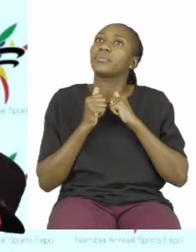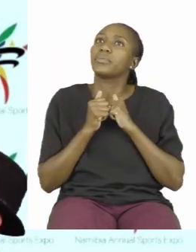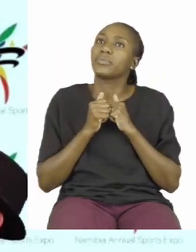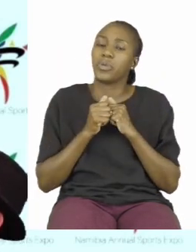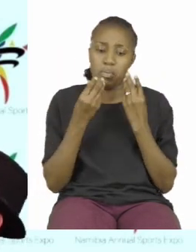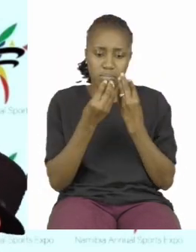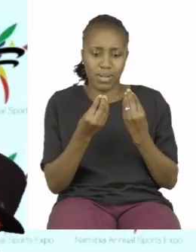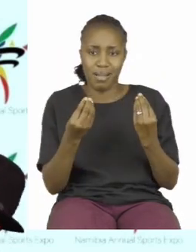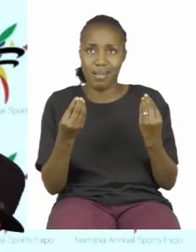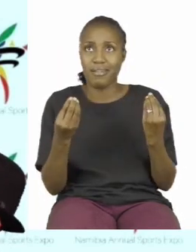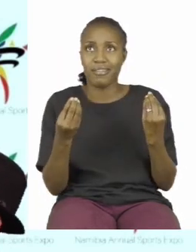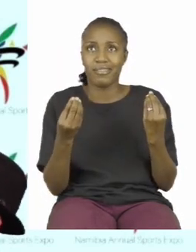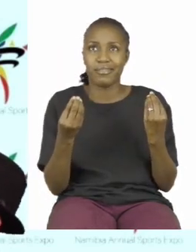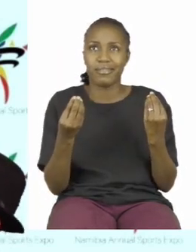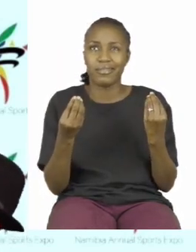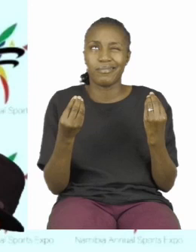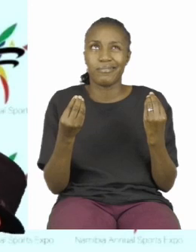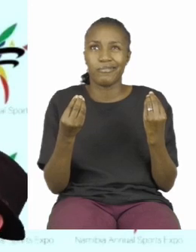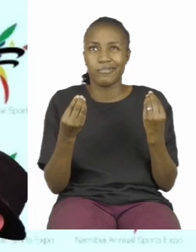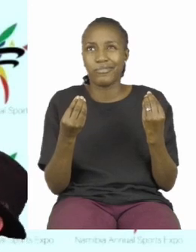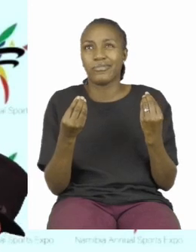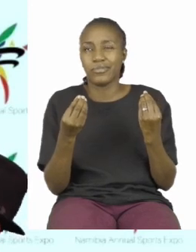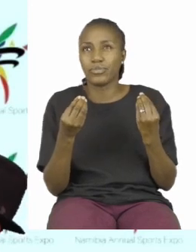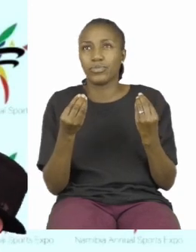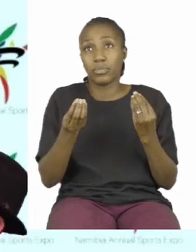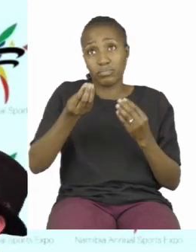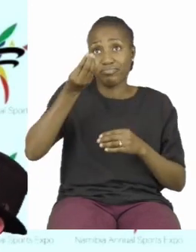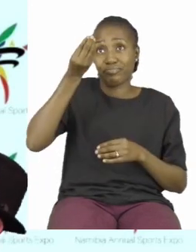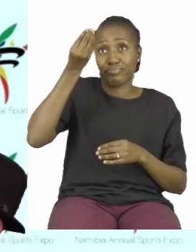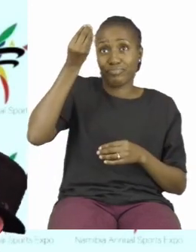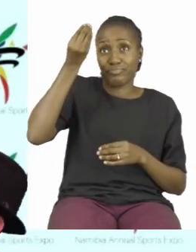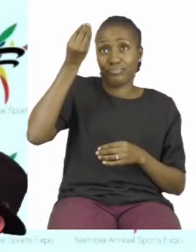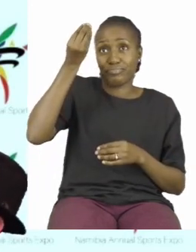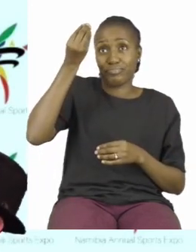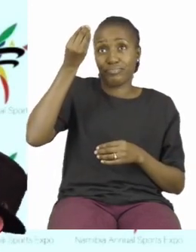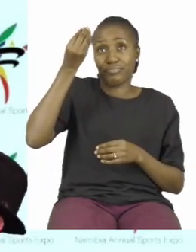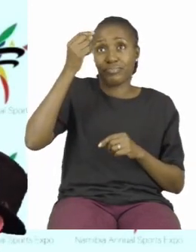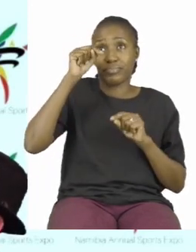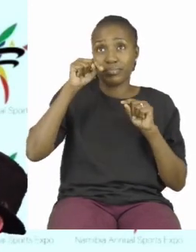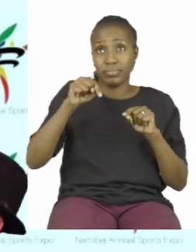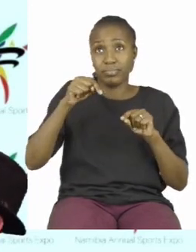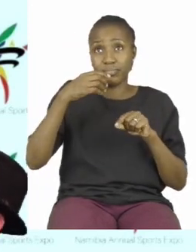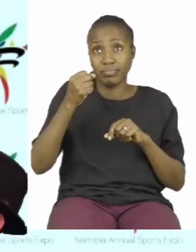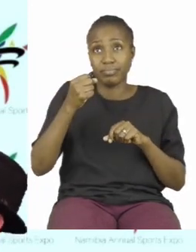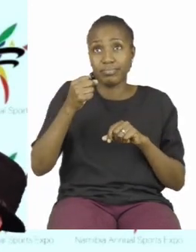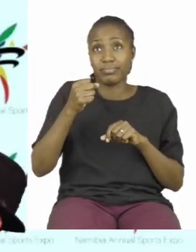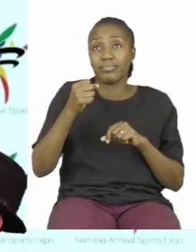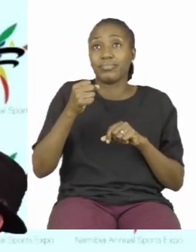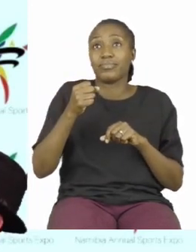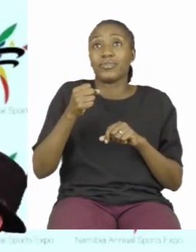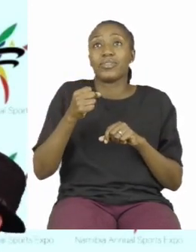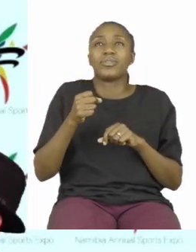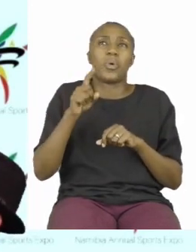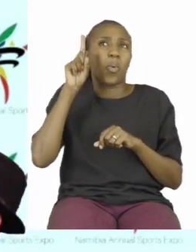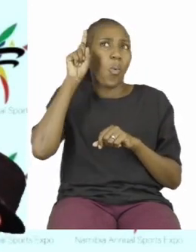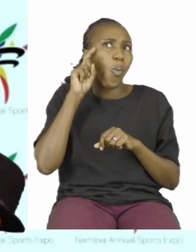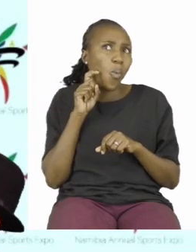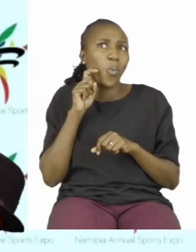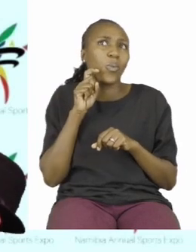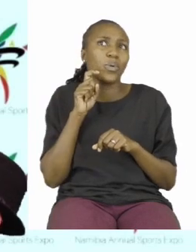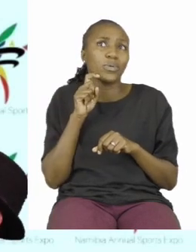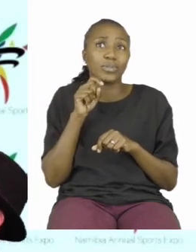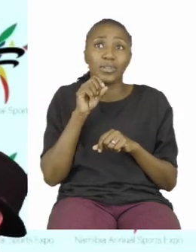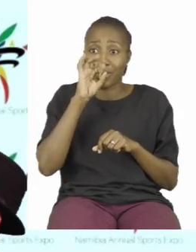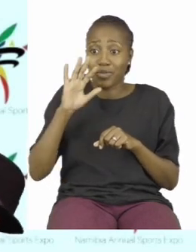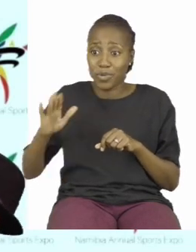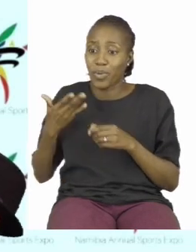children up until seniors, and we've now have the last 2 years veterans as well. Yes. So you are welcome to